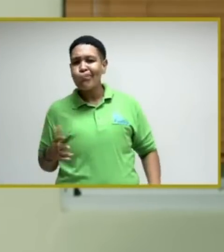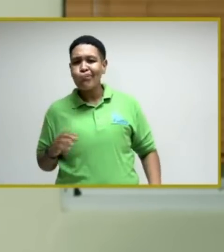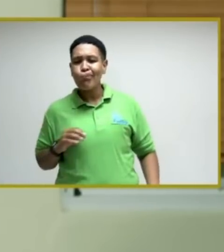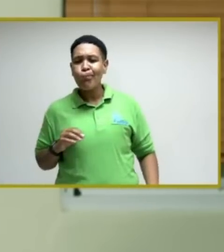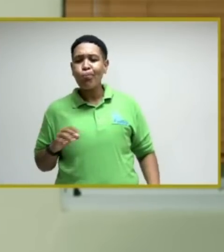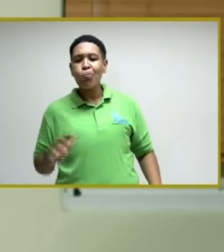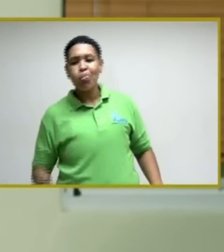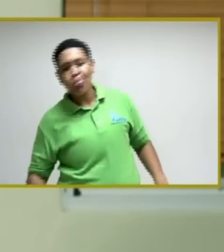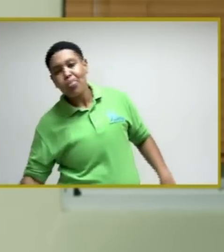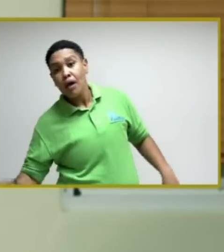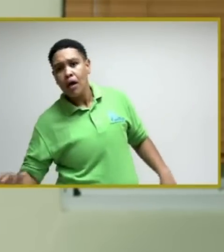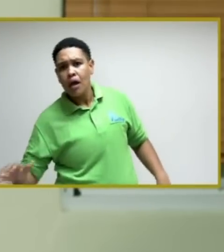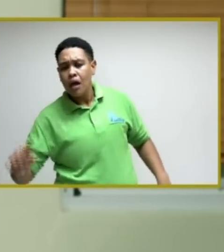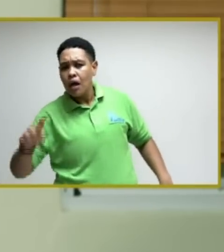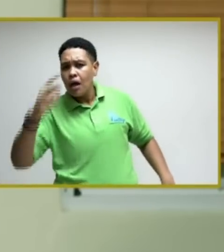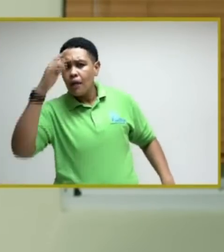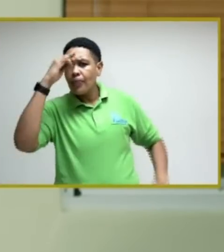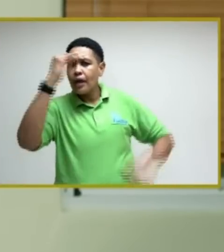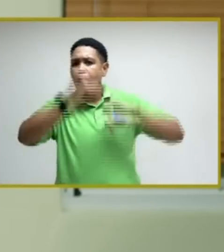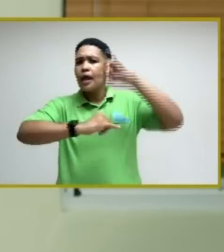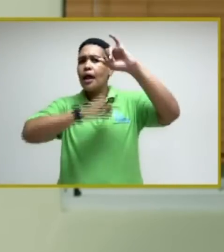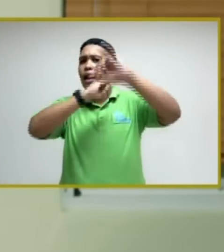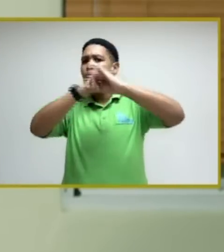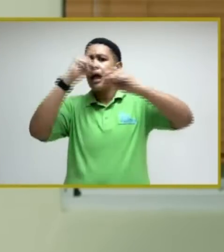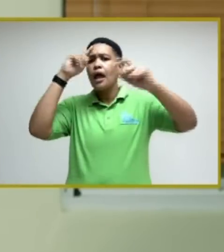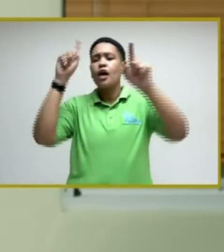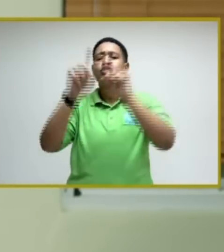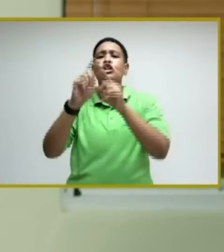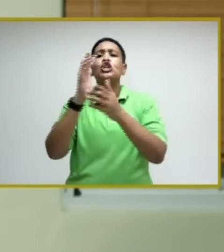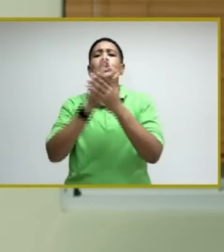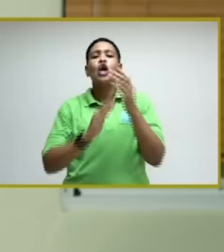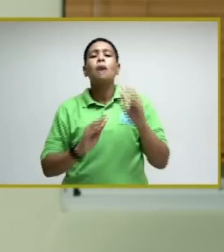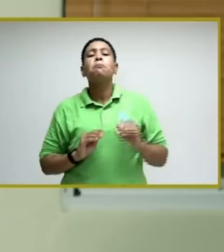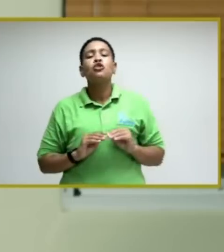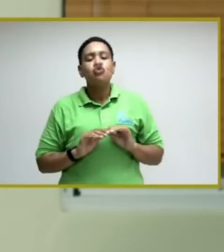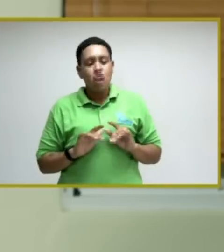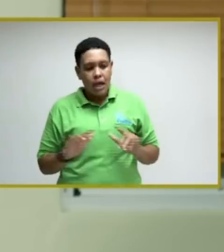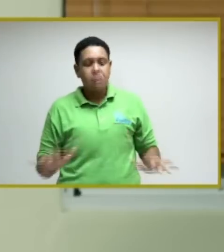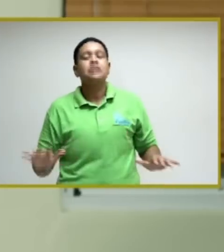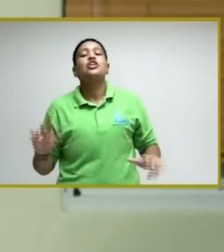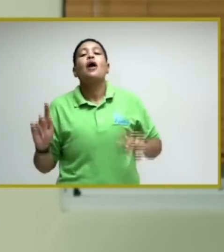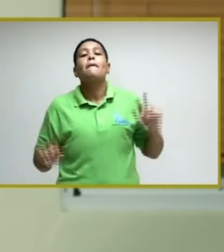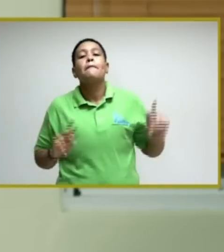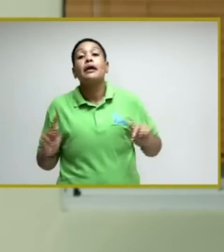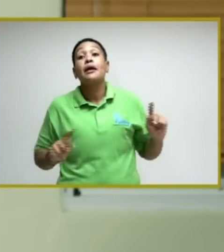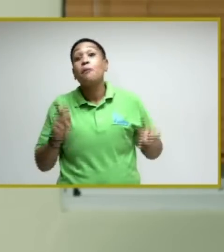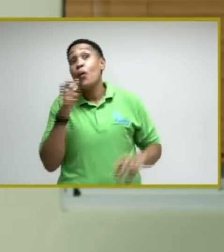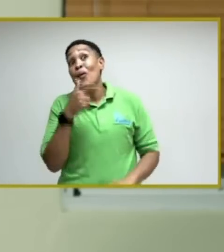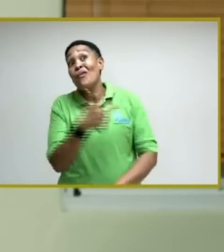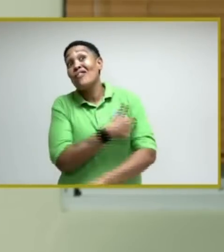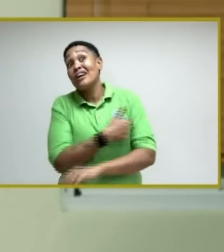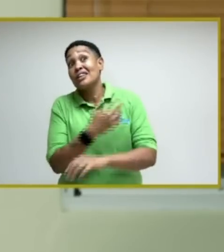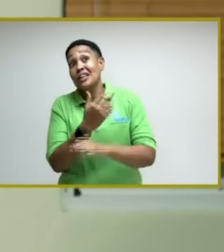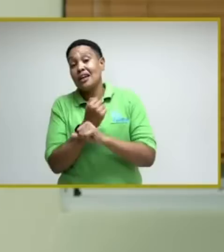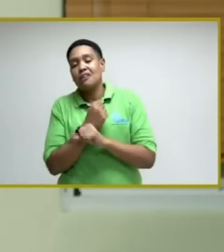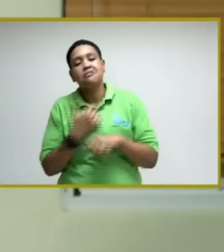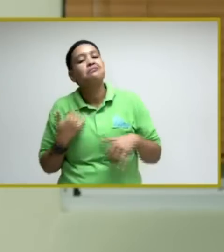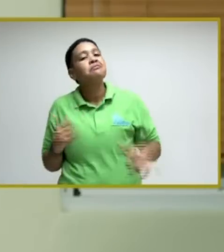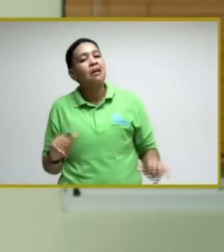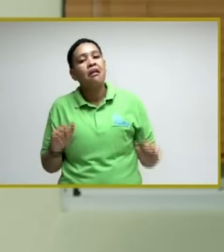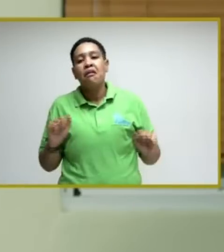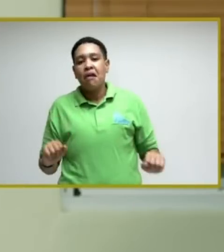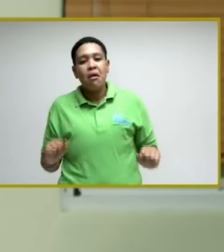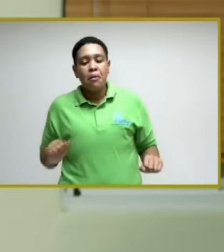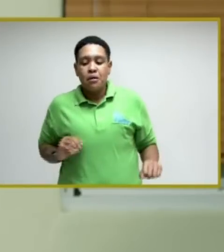it is internationally agreed that there is some transmission that persons who are vaccinated will